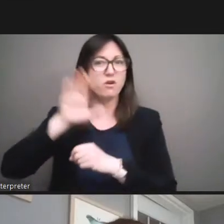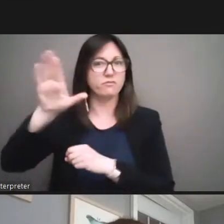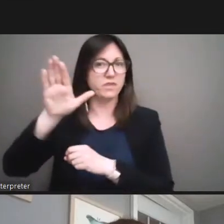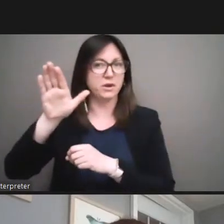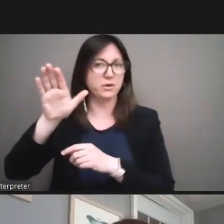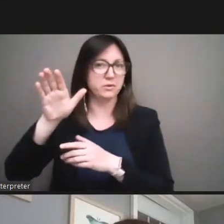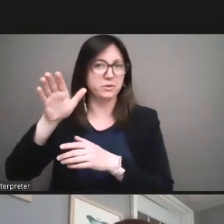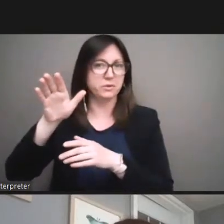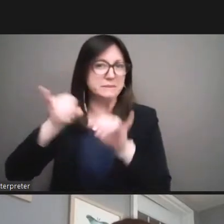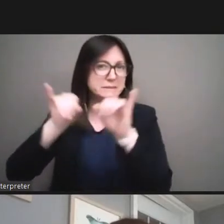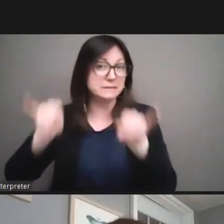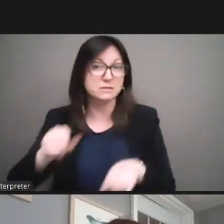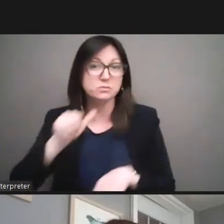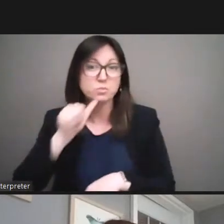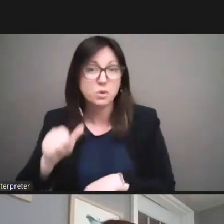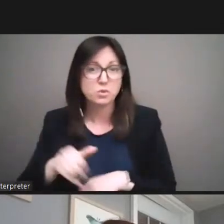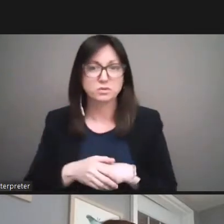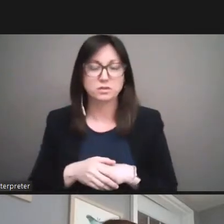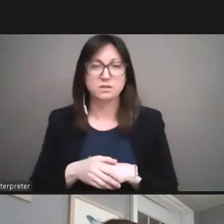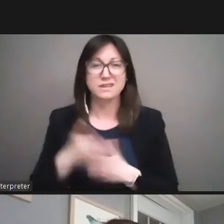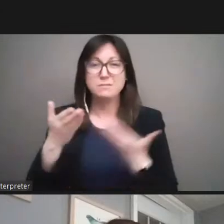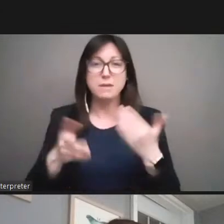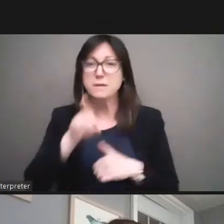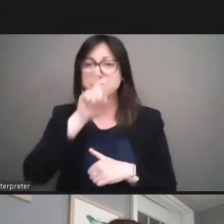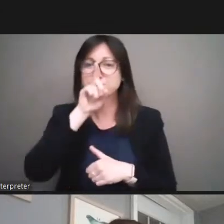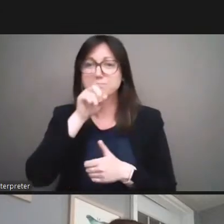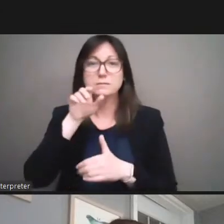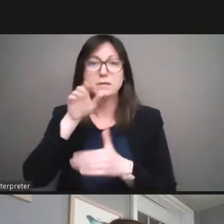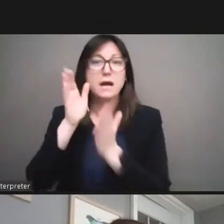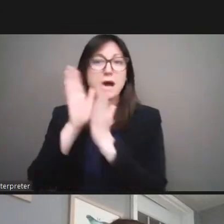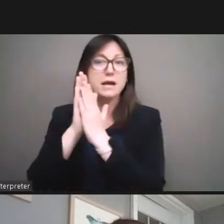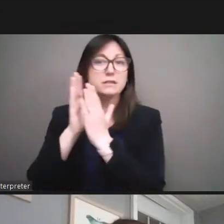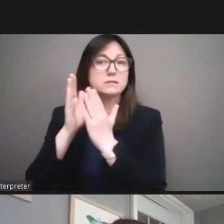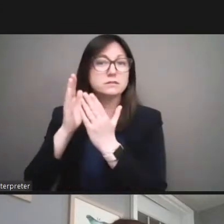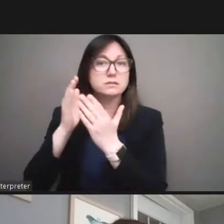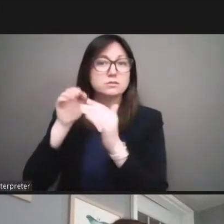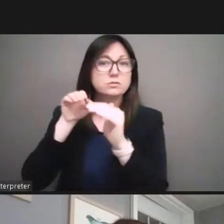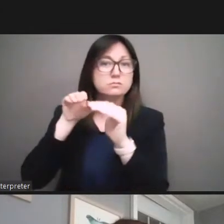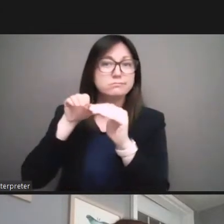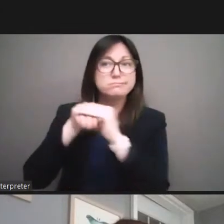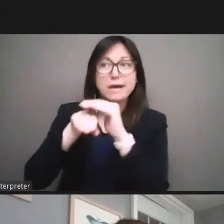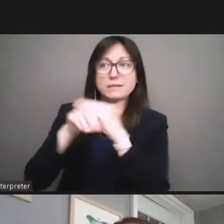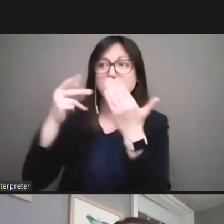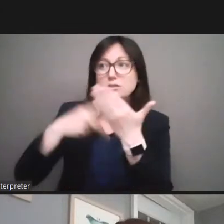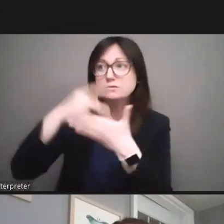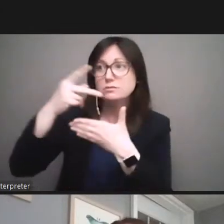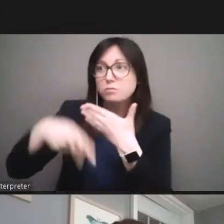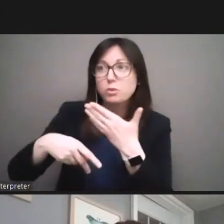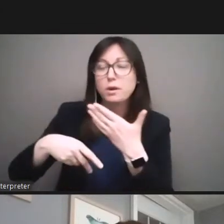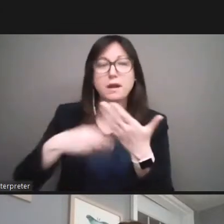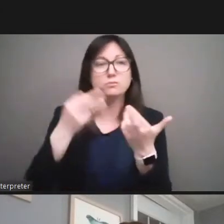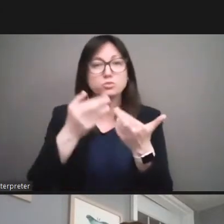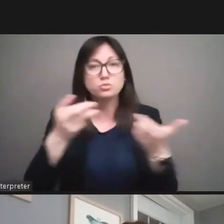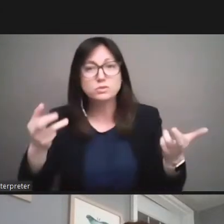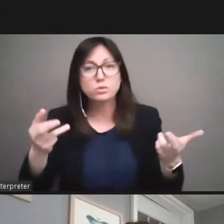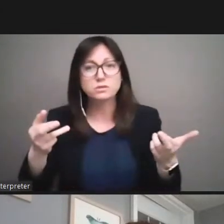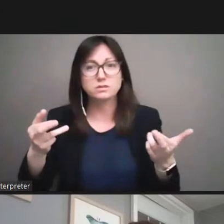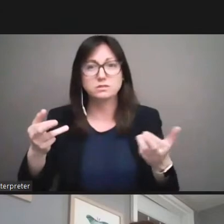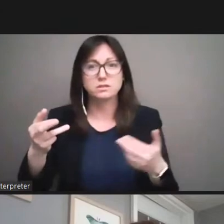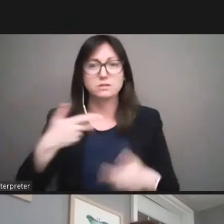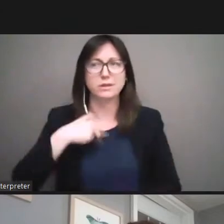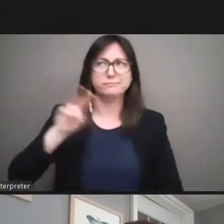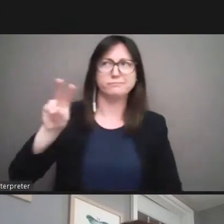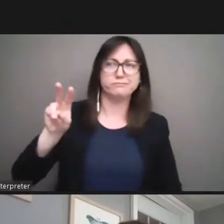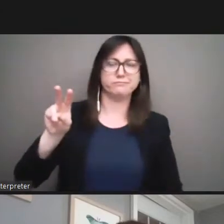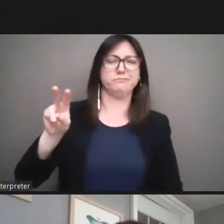And we're less likely maybe to access resources and programs that they're offering, which definitely has a